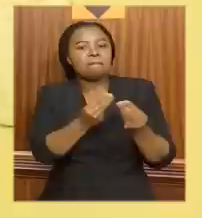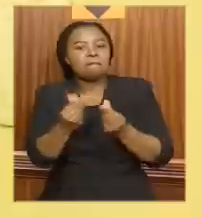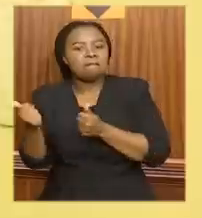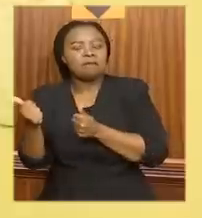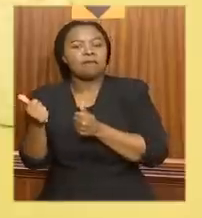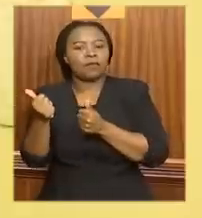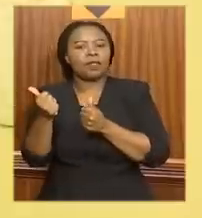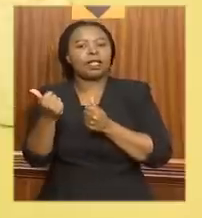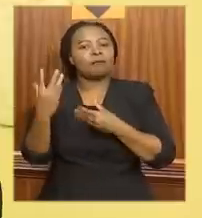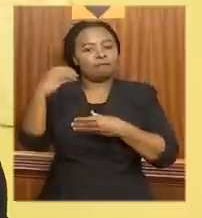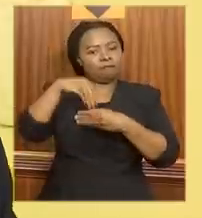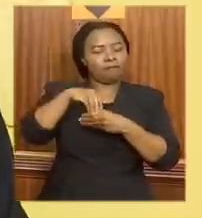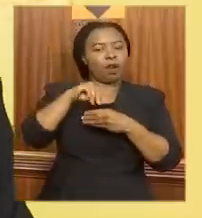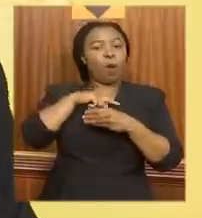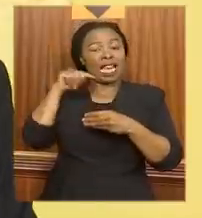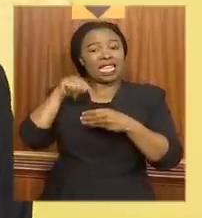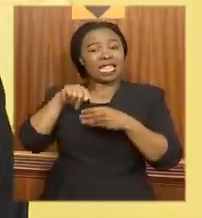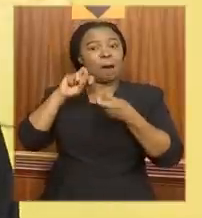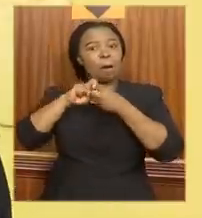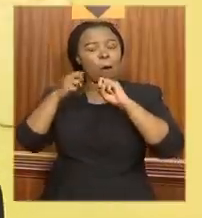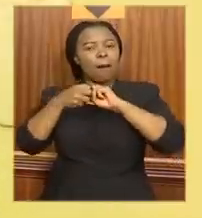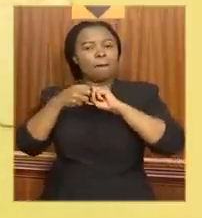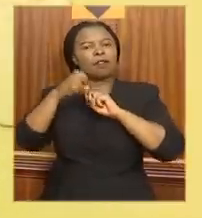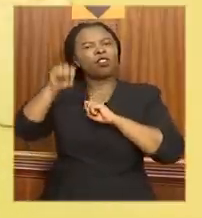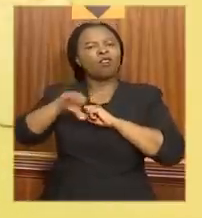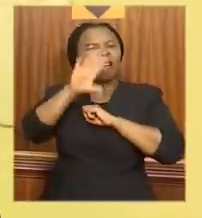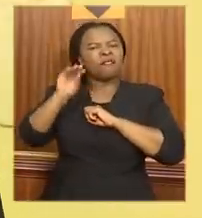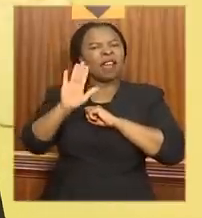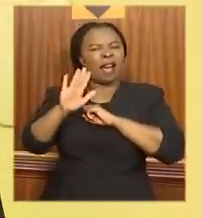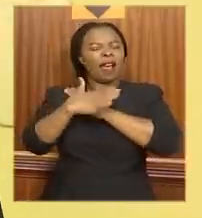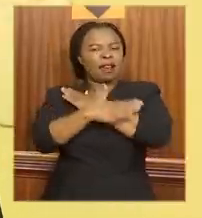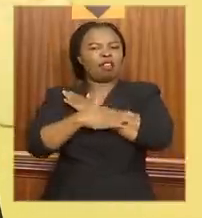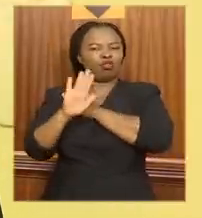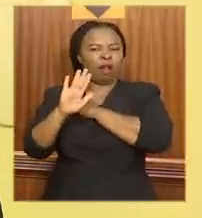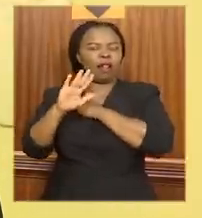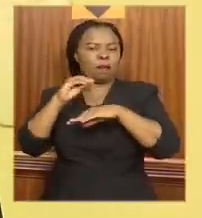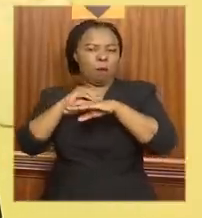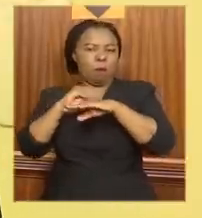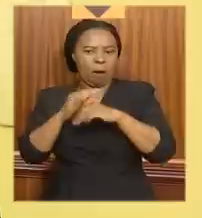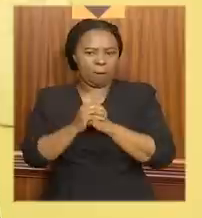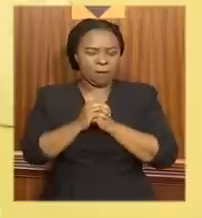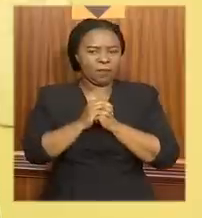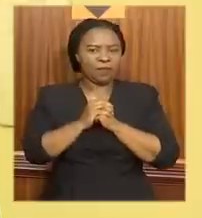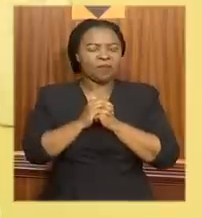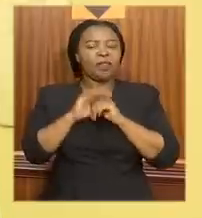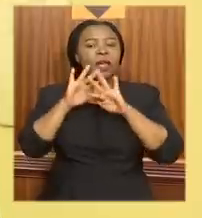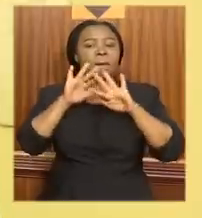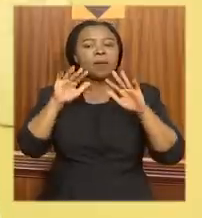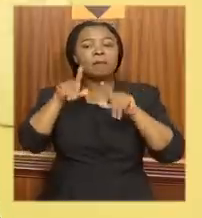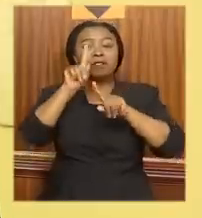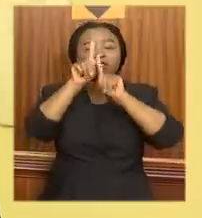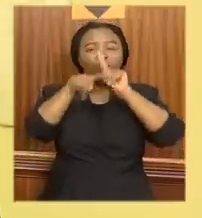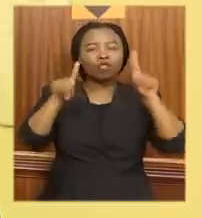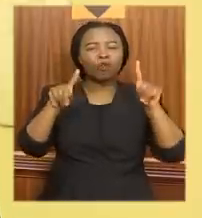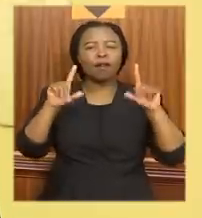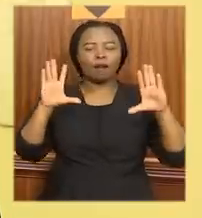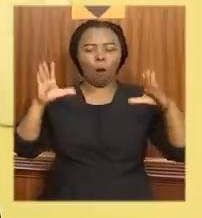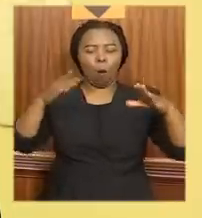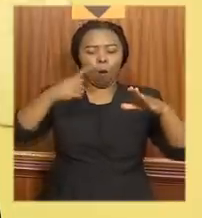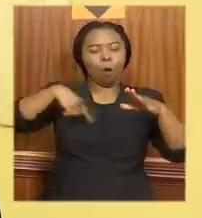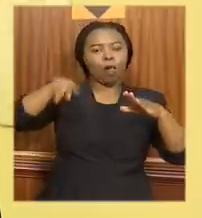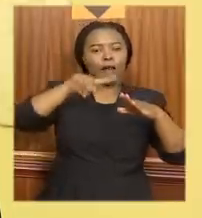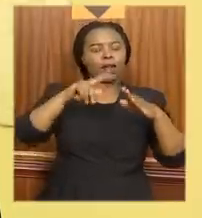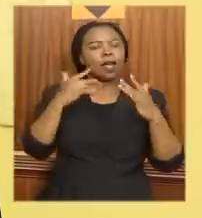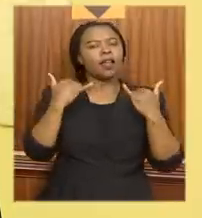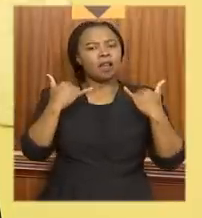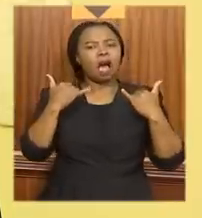a national crisis. All the people I've spoken to have said this is the time when the